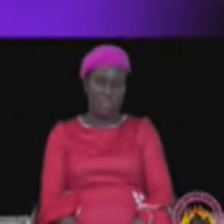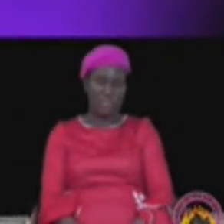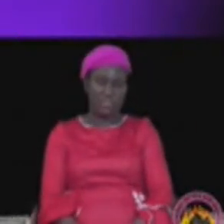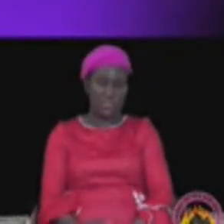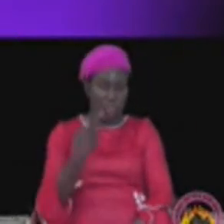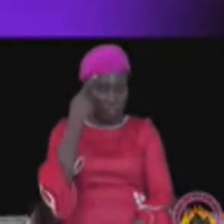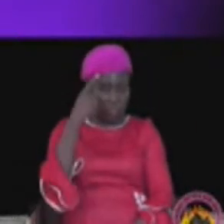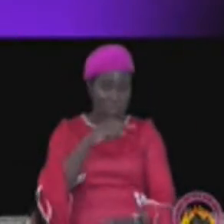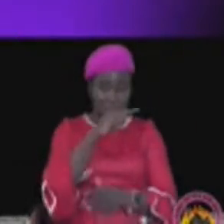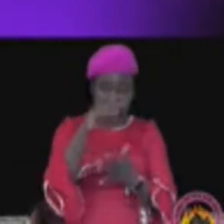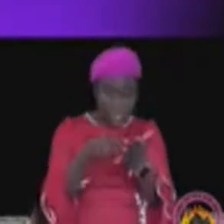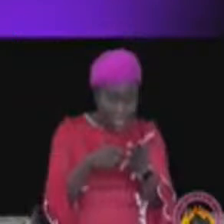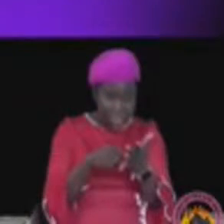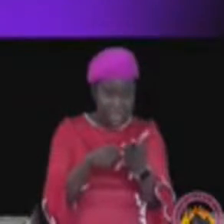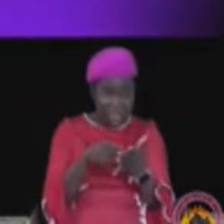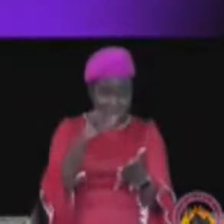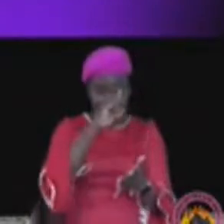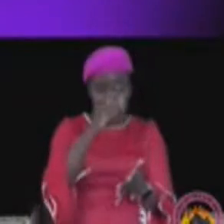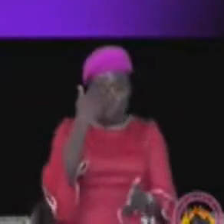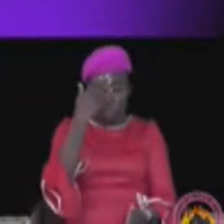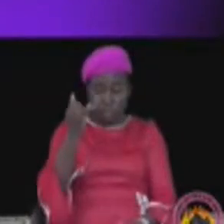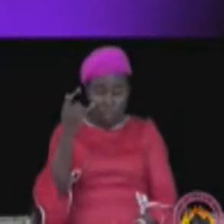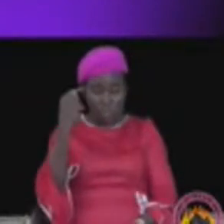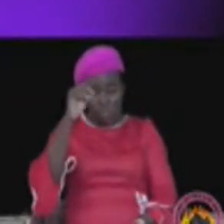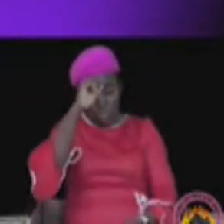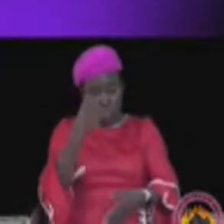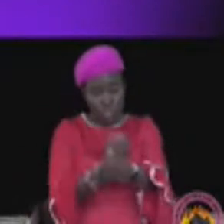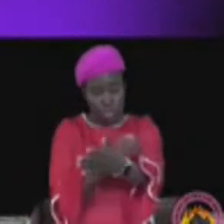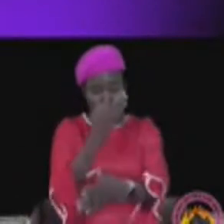For this purpose, the Son of God was manifested,